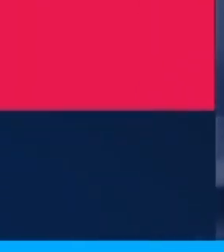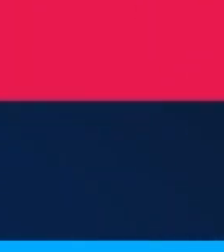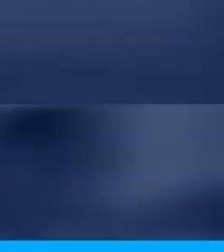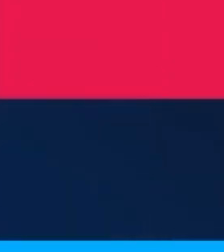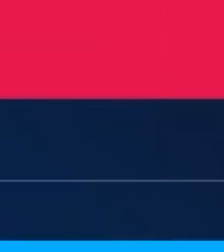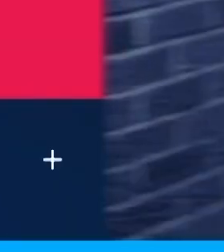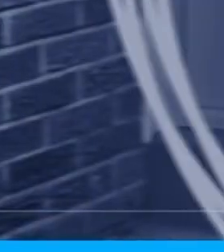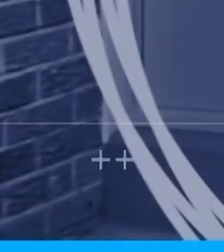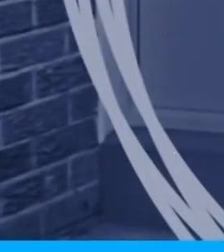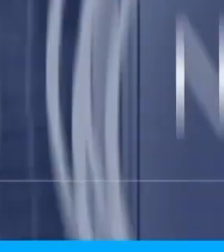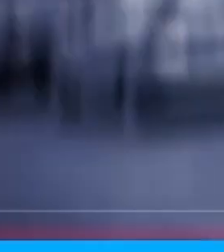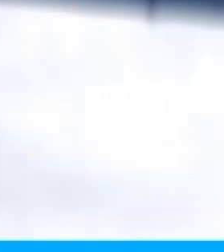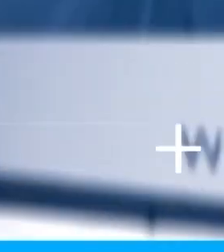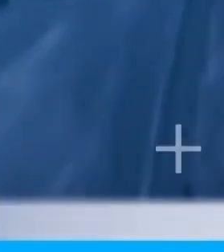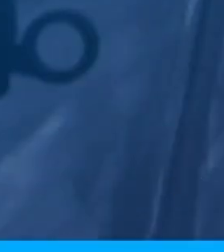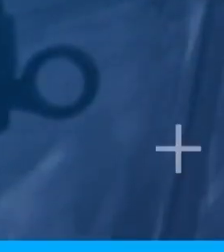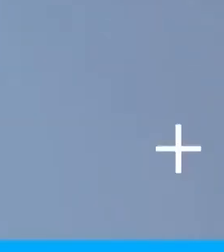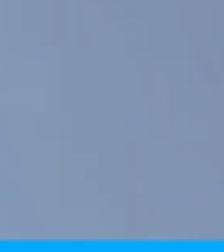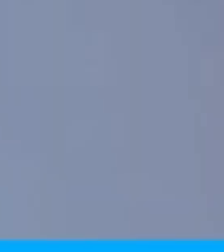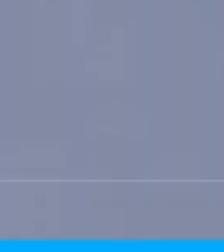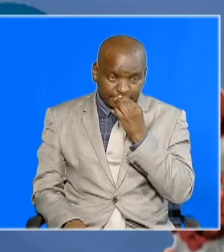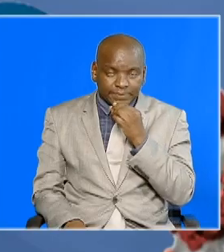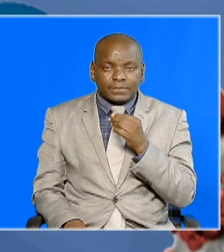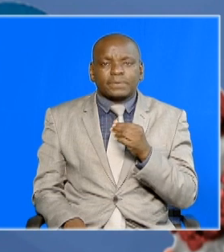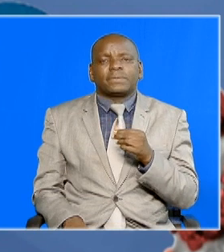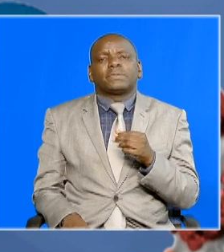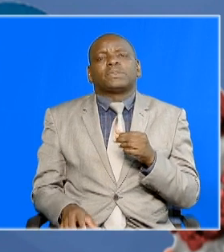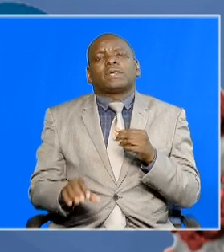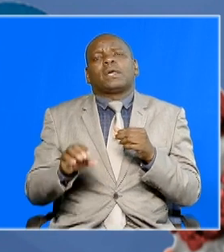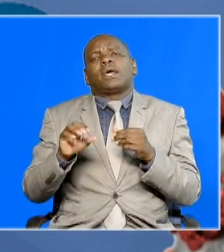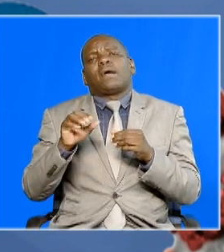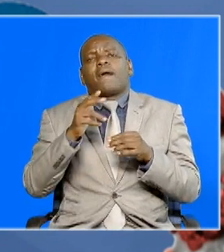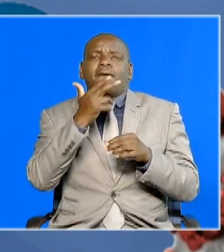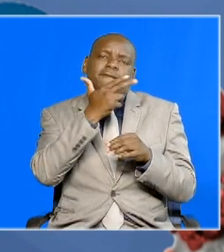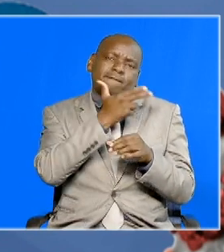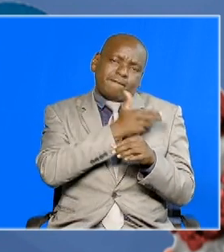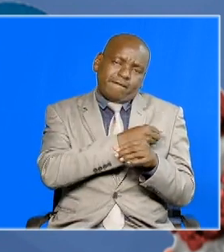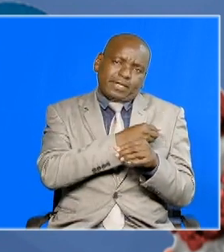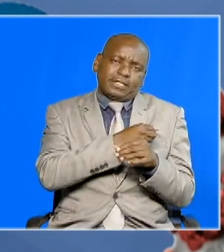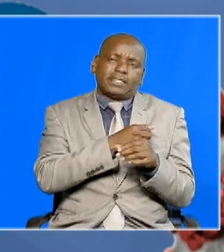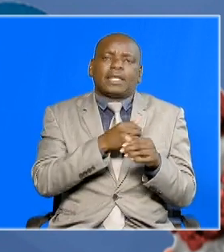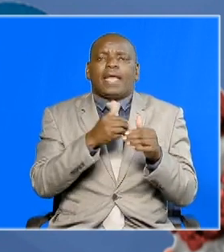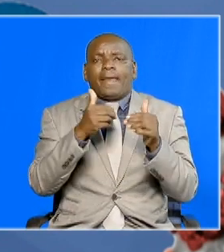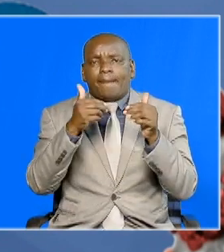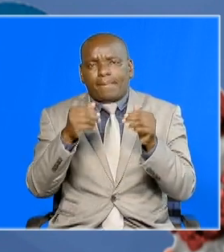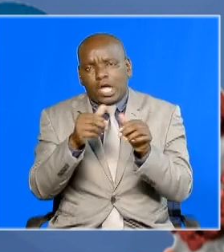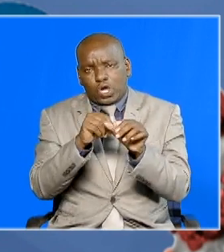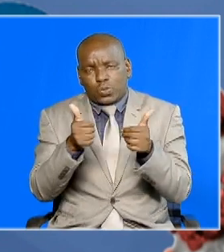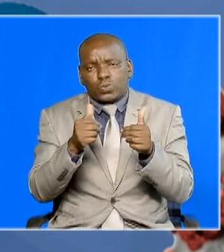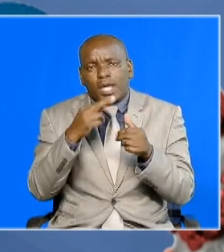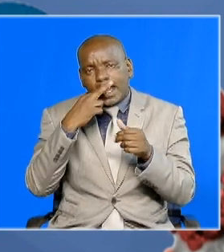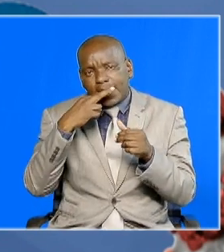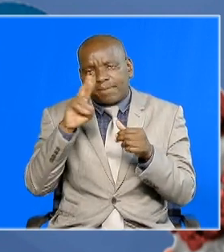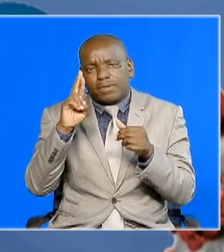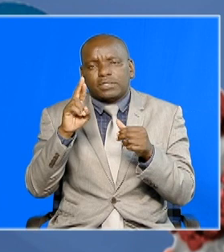actual or the active COVID-19 disease. Sinopharm vaccine efficiency is reported